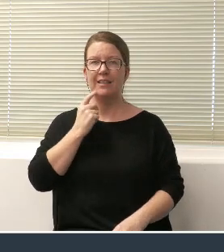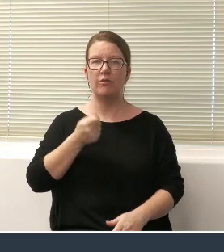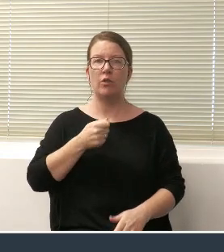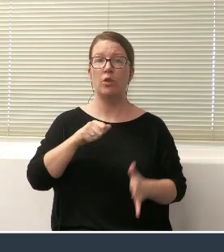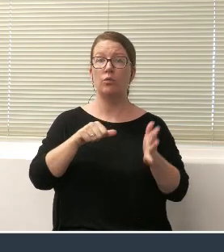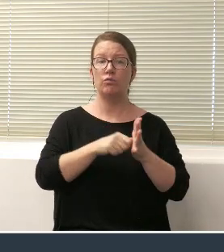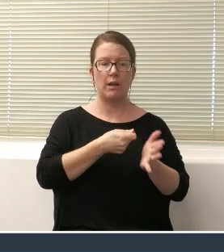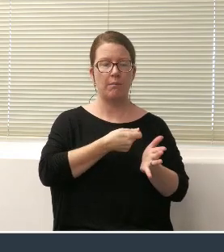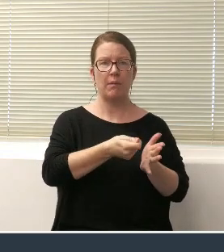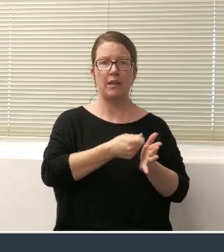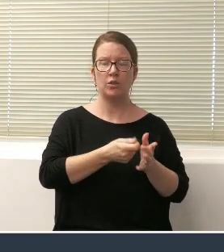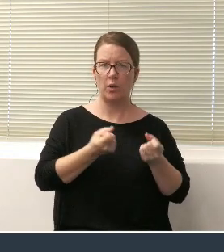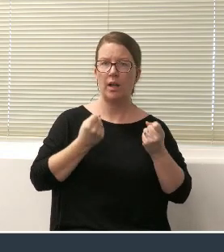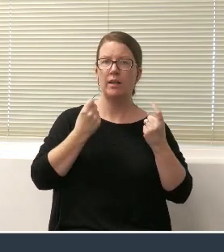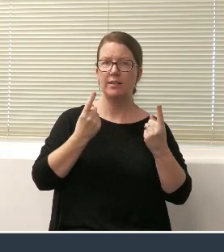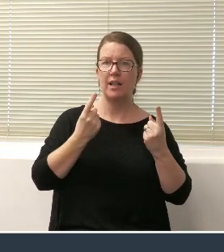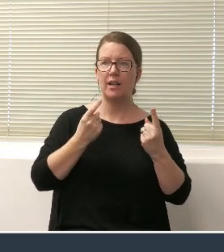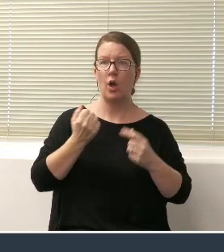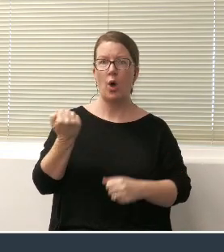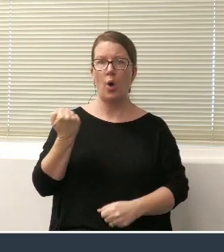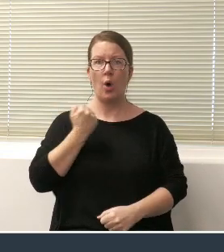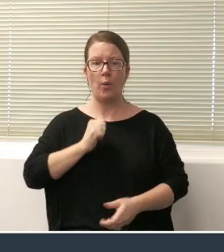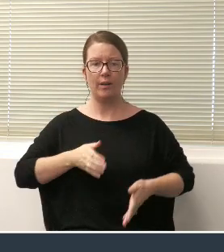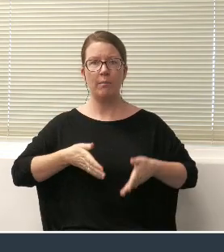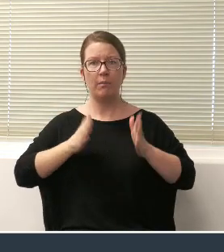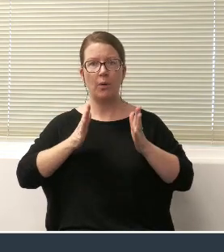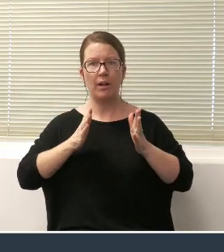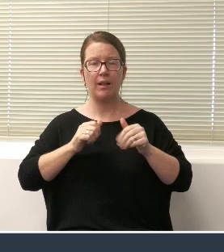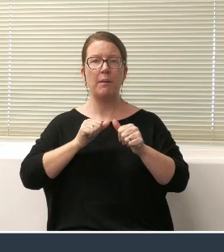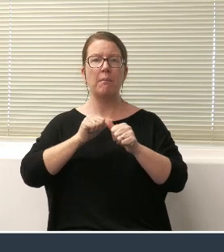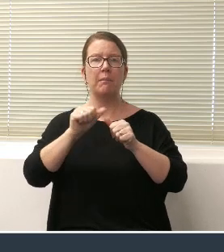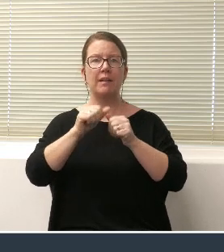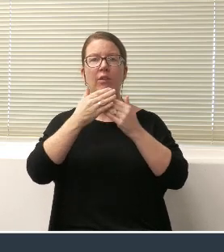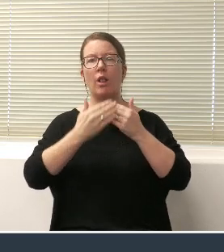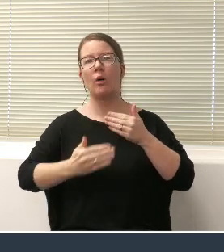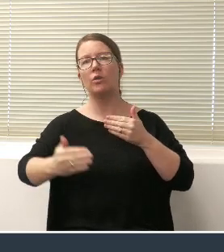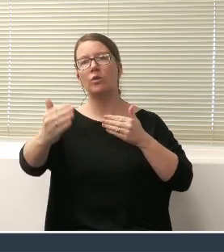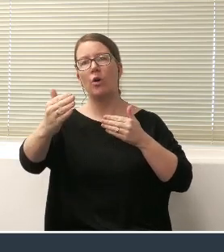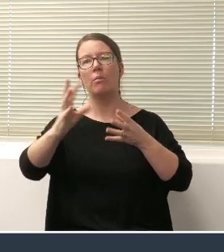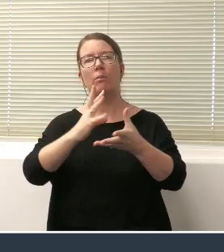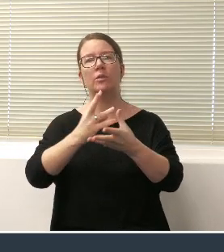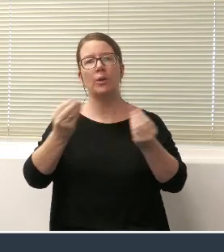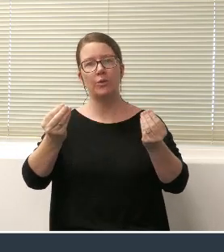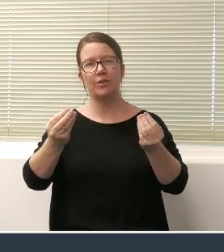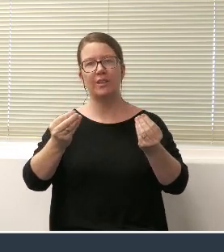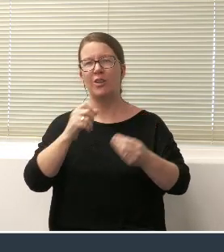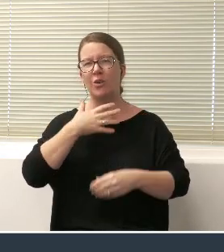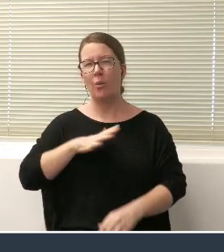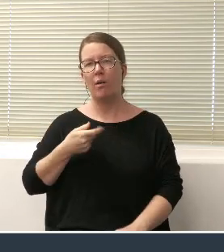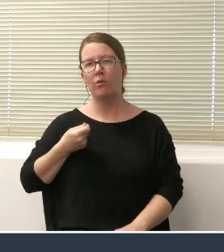understand, especially when you read through the submissions, that owning our building is a lot better long-term solution than renting it